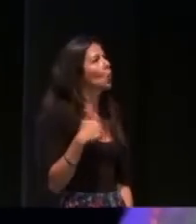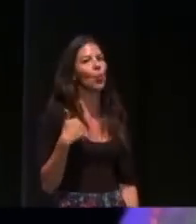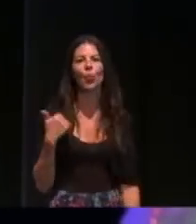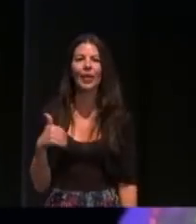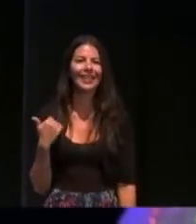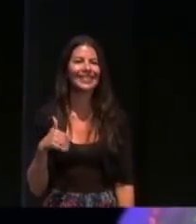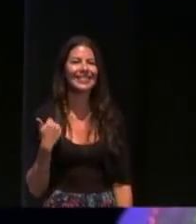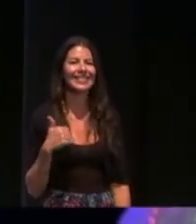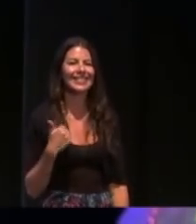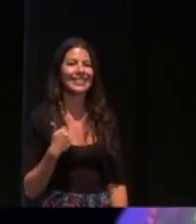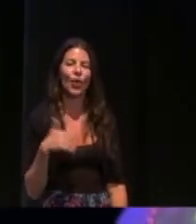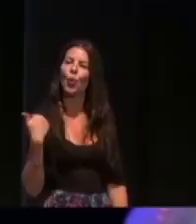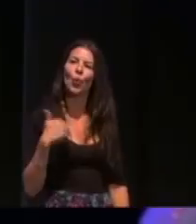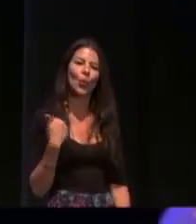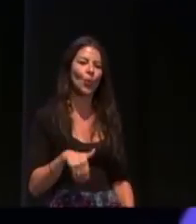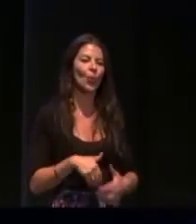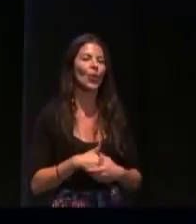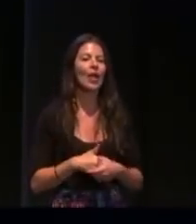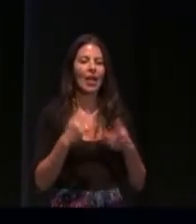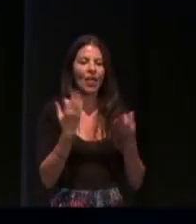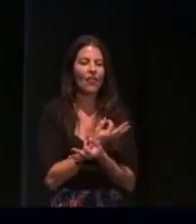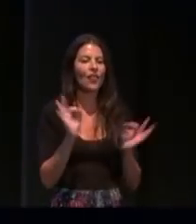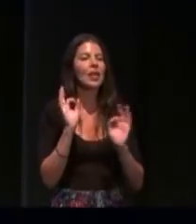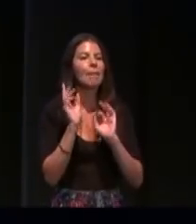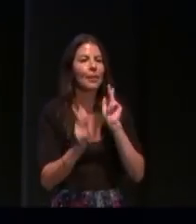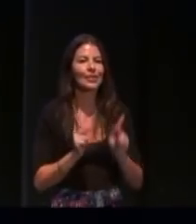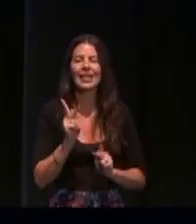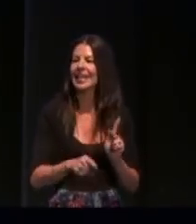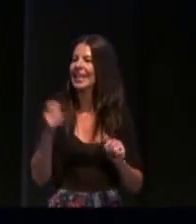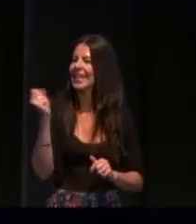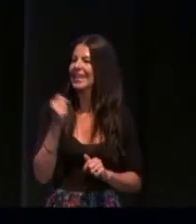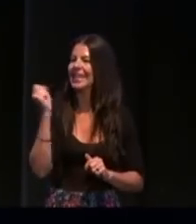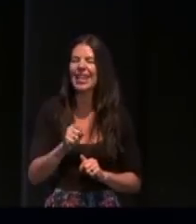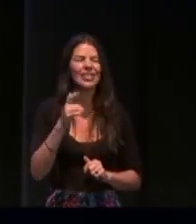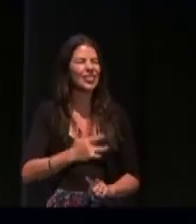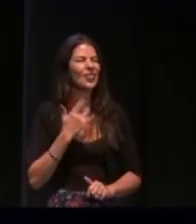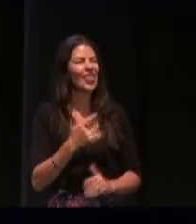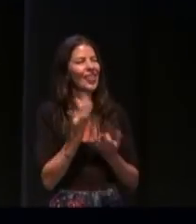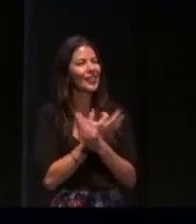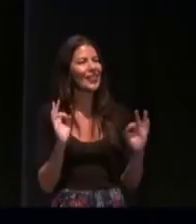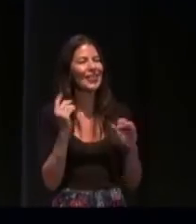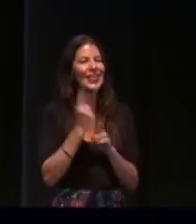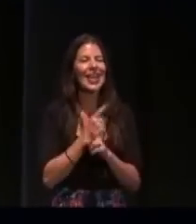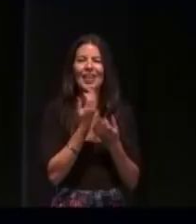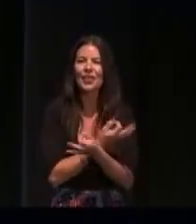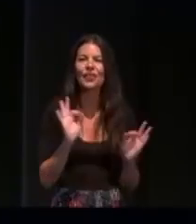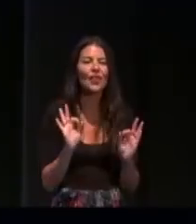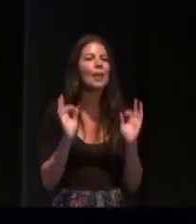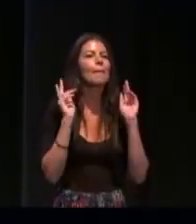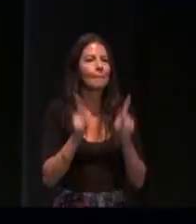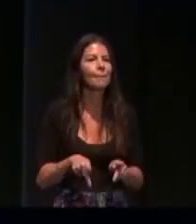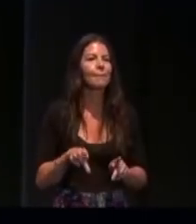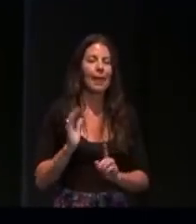Woo-wee! Woo! Free beings. Oh, to be free, baby. Free